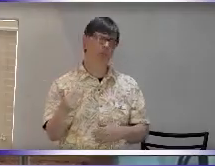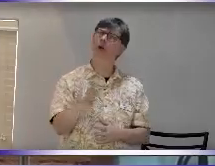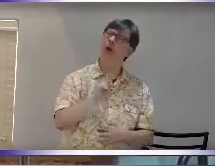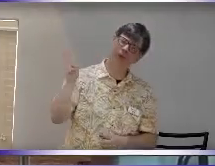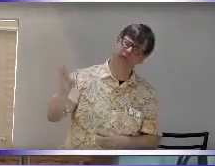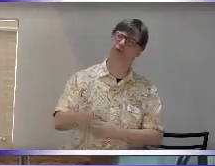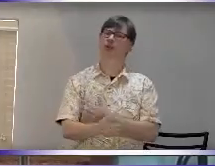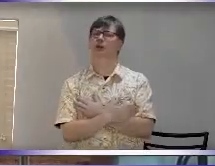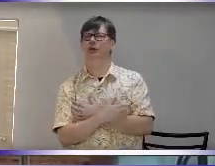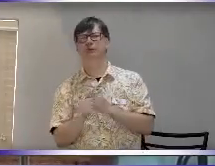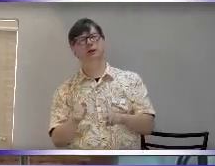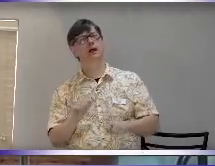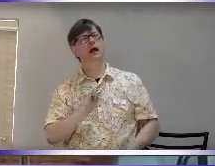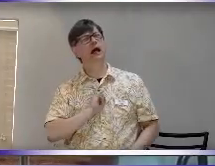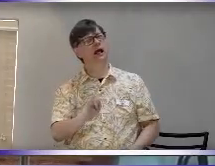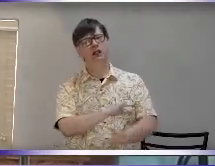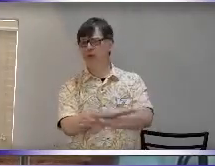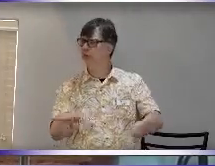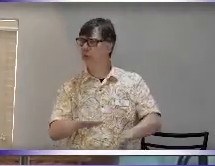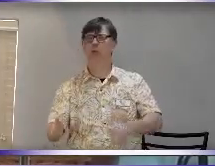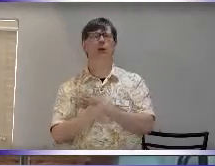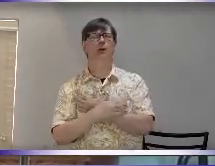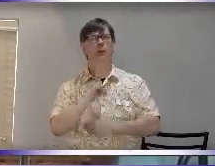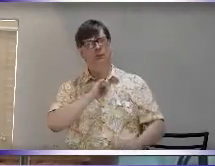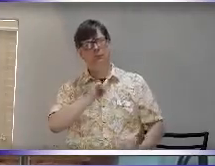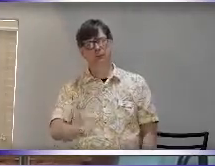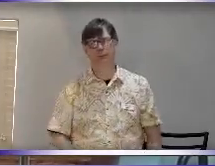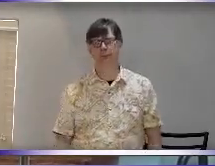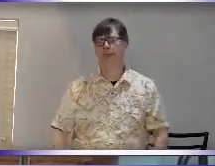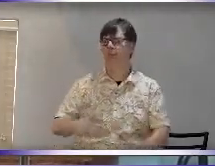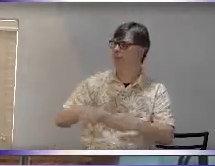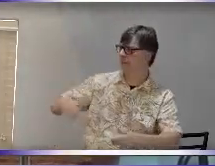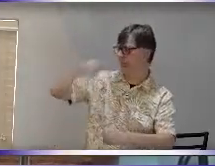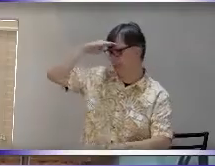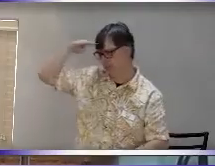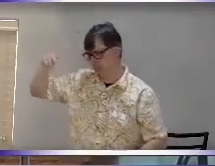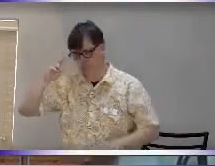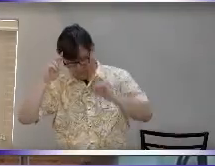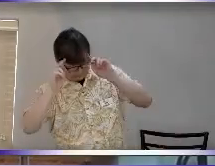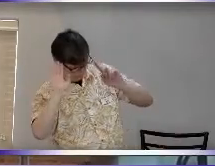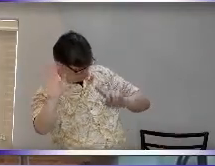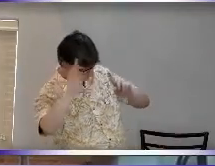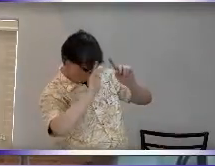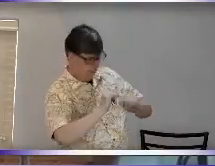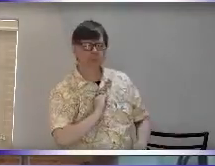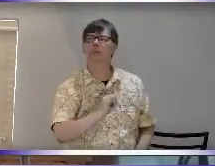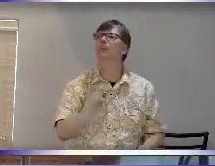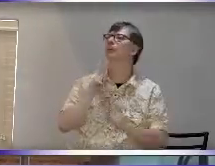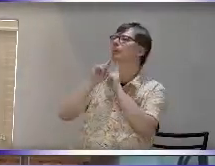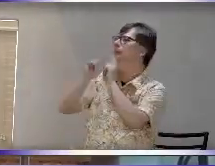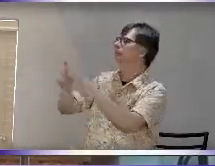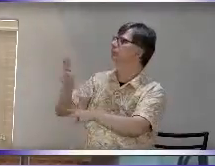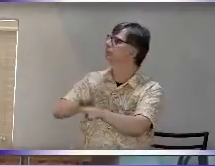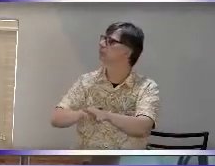if I don't love me? So by looking at it from that perspective, I can say that